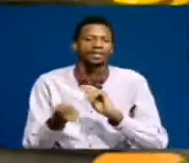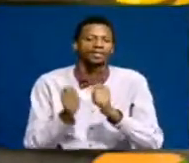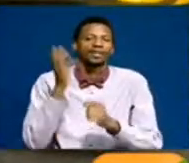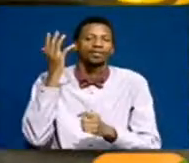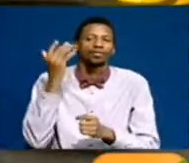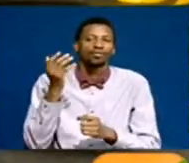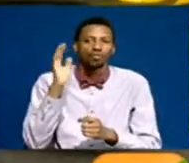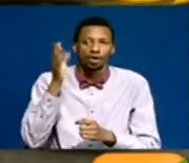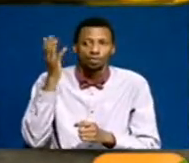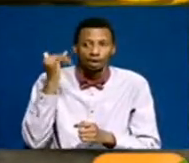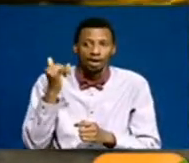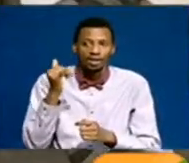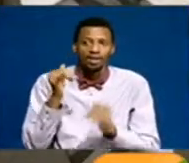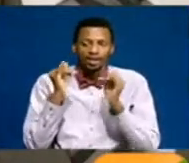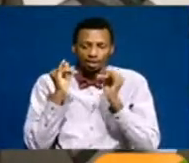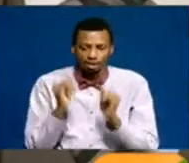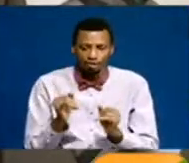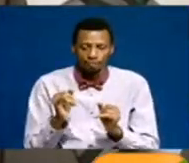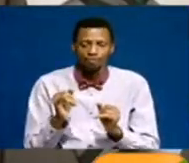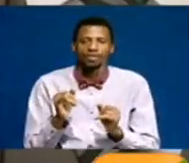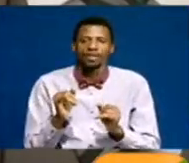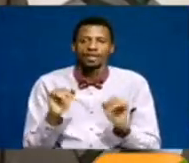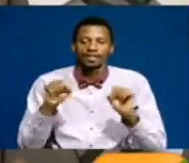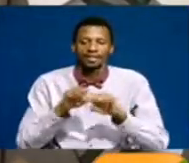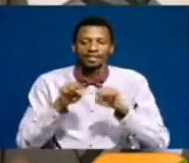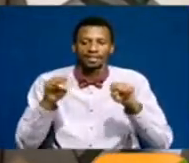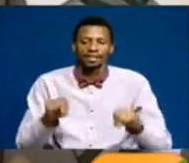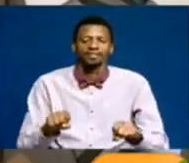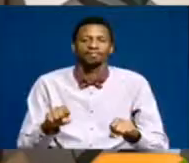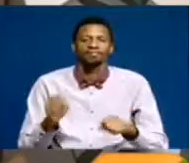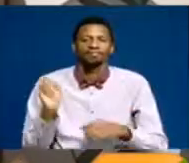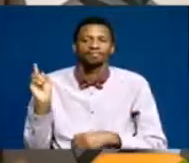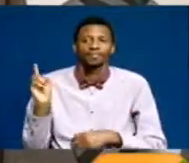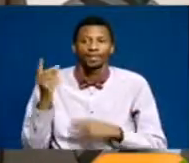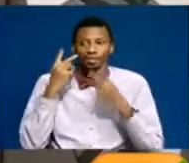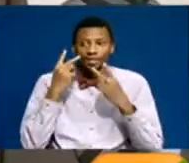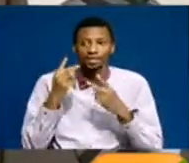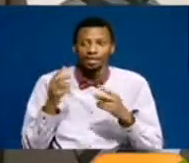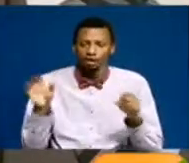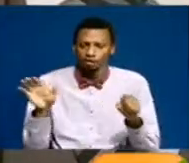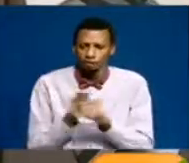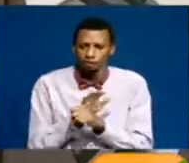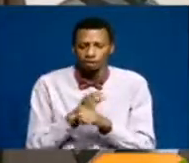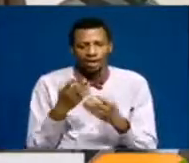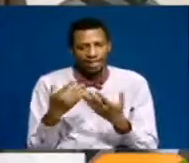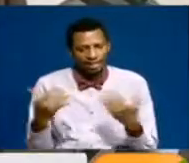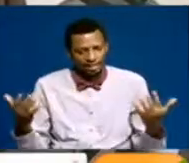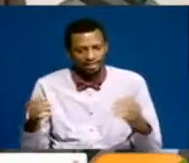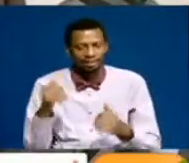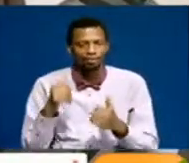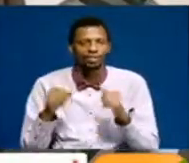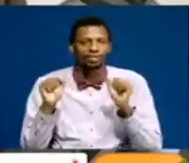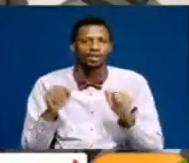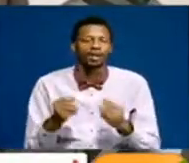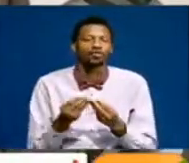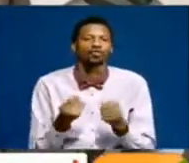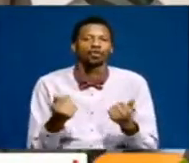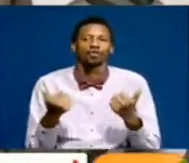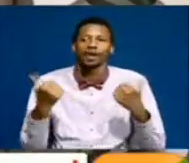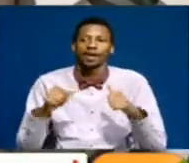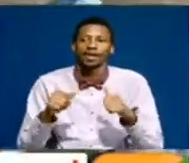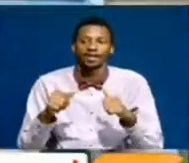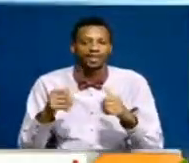aircraft recovery system. What you see here is a complete suite of equipment that could handle any